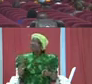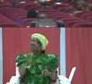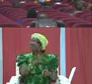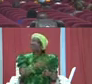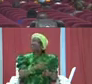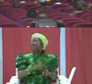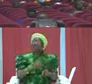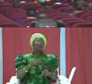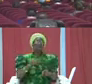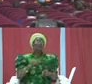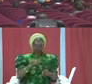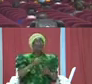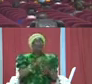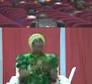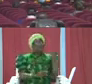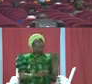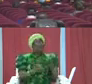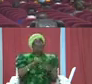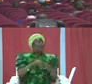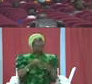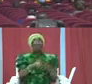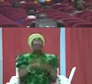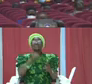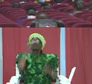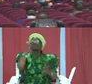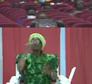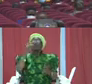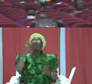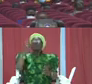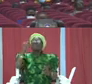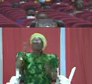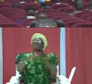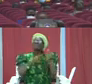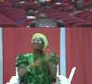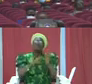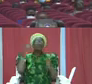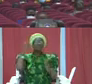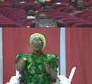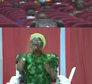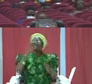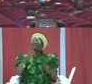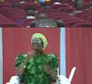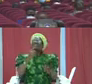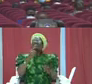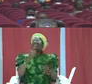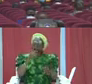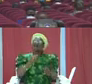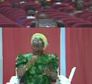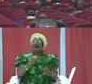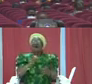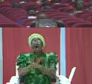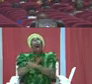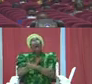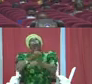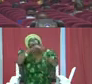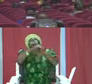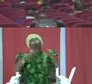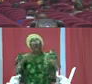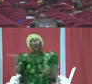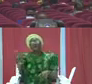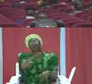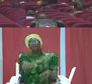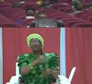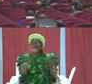repercussion will be grievous. So I'm calling you now, if you need to repent, come.